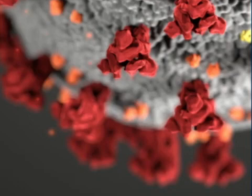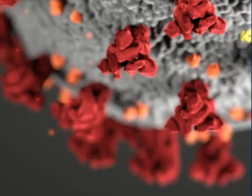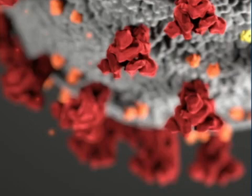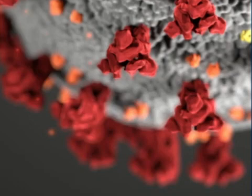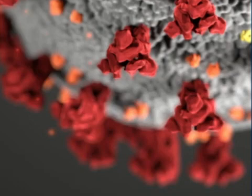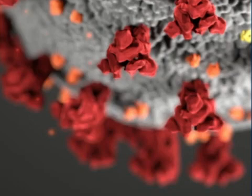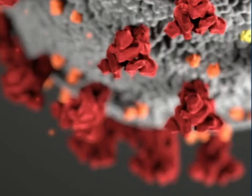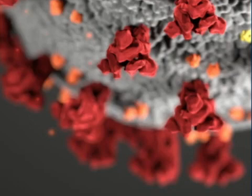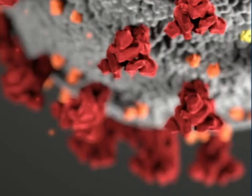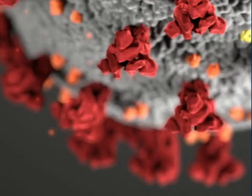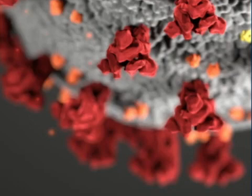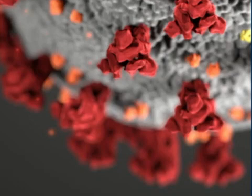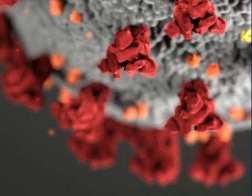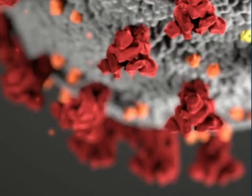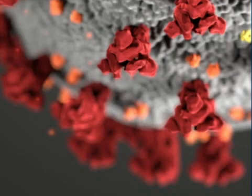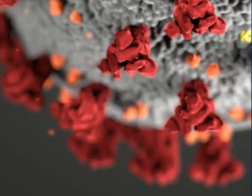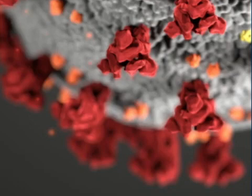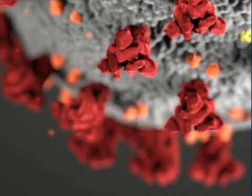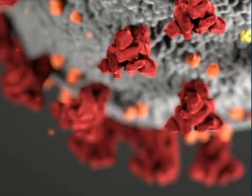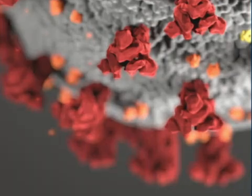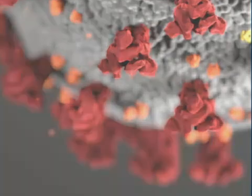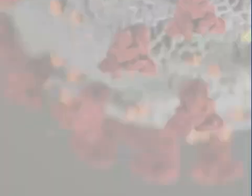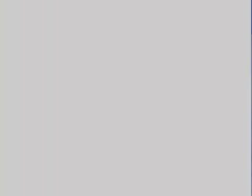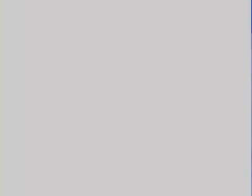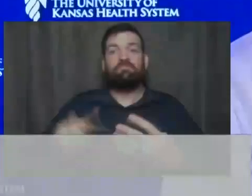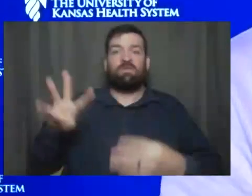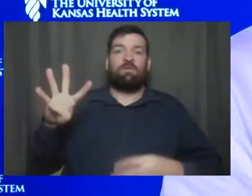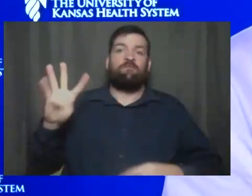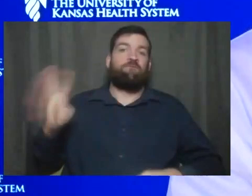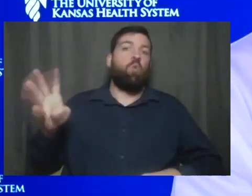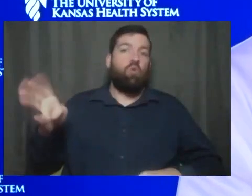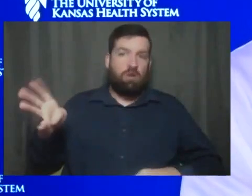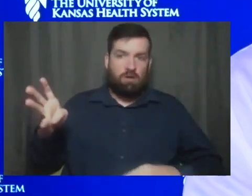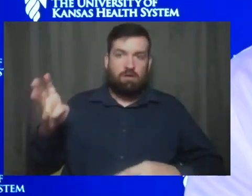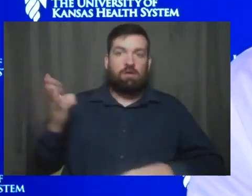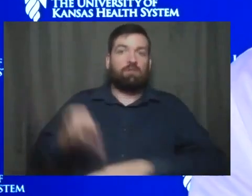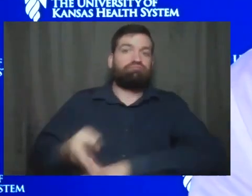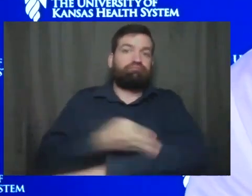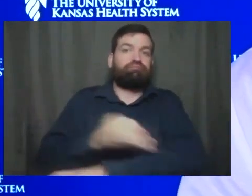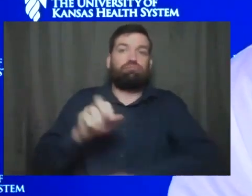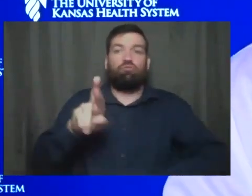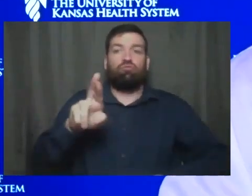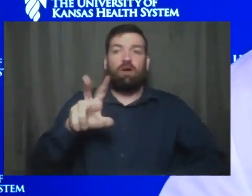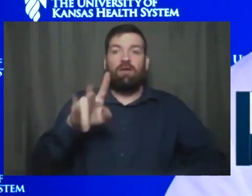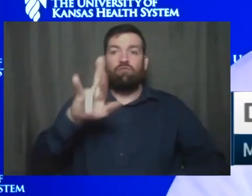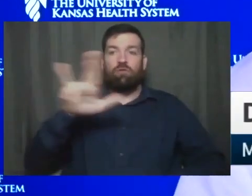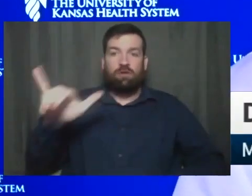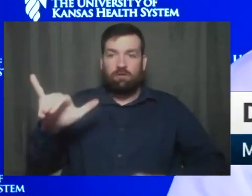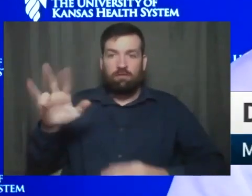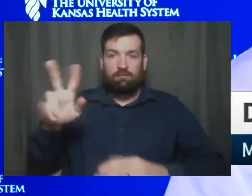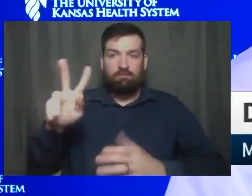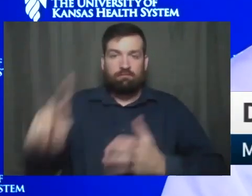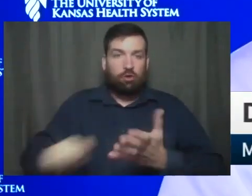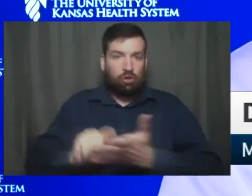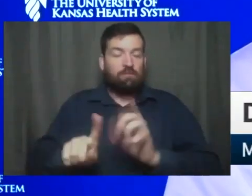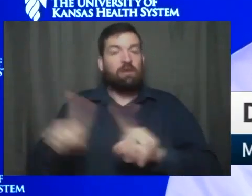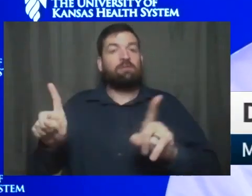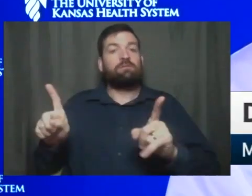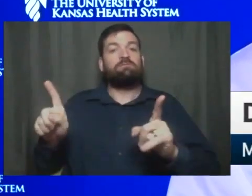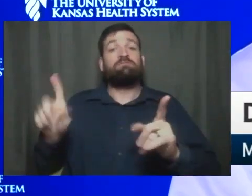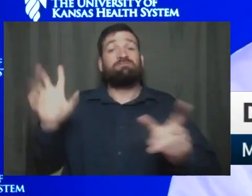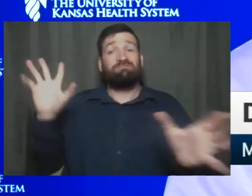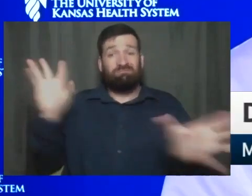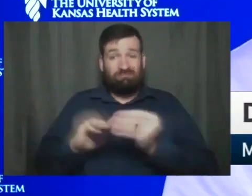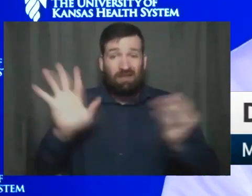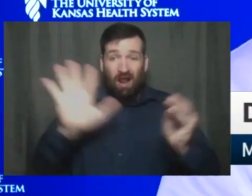40 in that recovery period, so a total of 51. But overall, just what we are seeing, again, around the nation continues